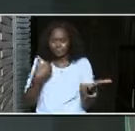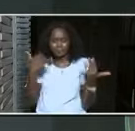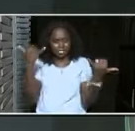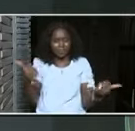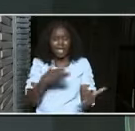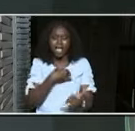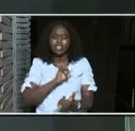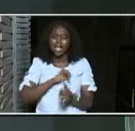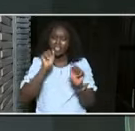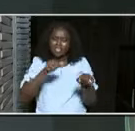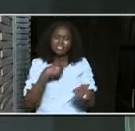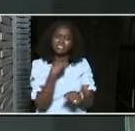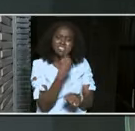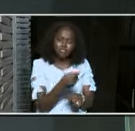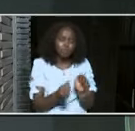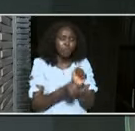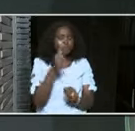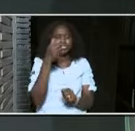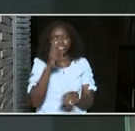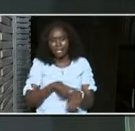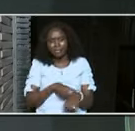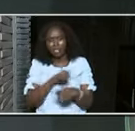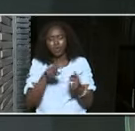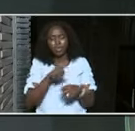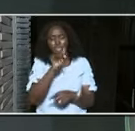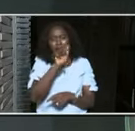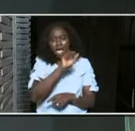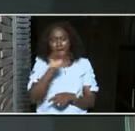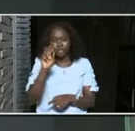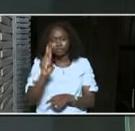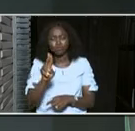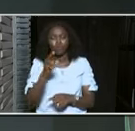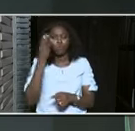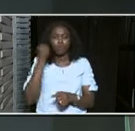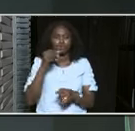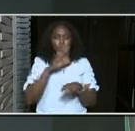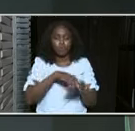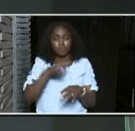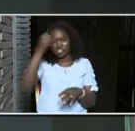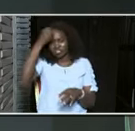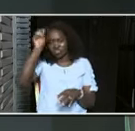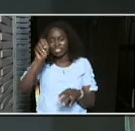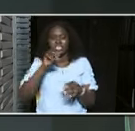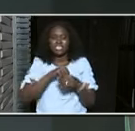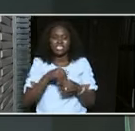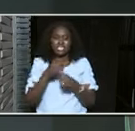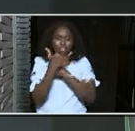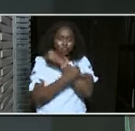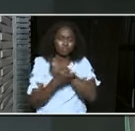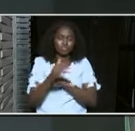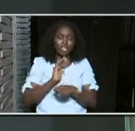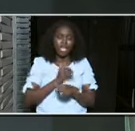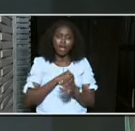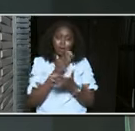can tell you, most of the time when ASU was on strike in the country, our branch in Kano was